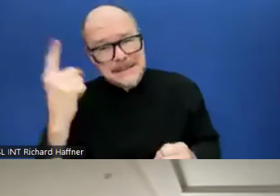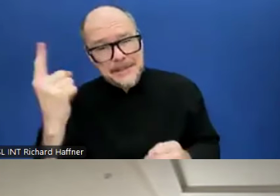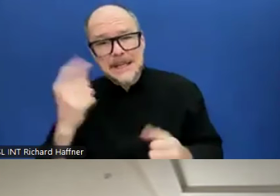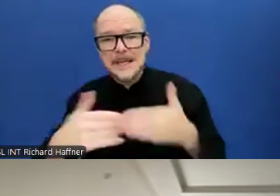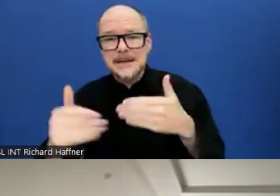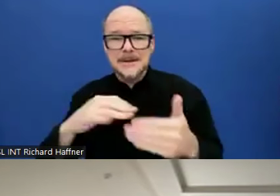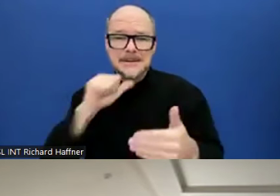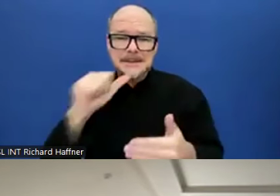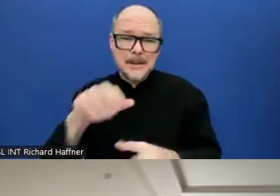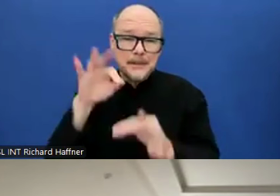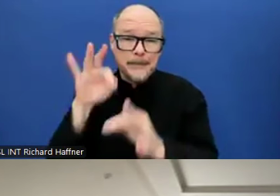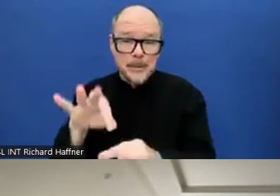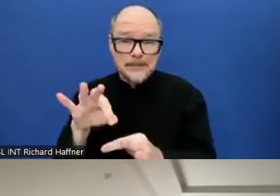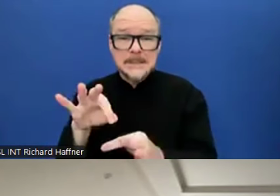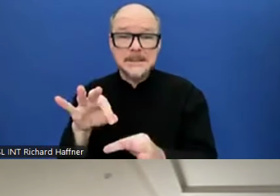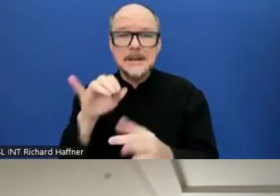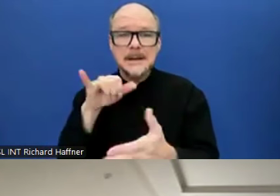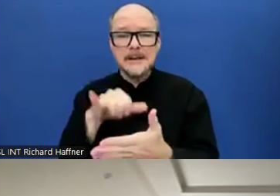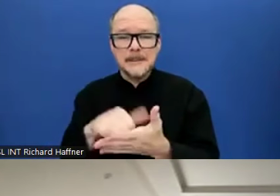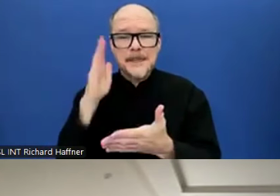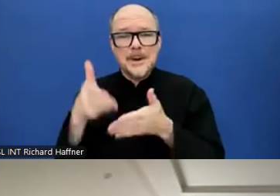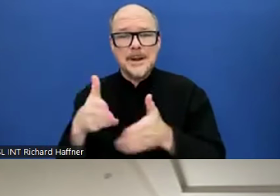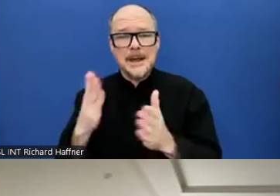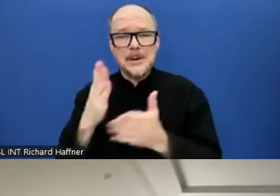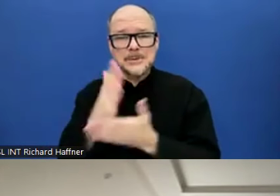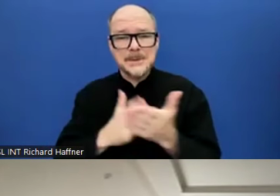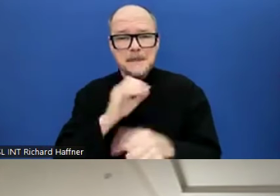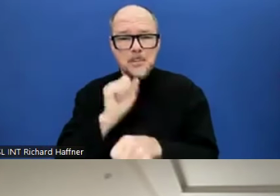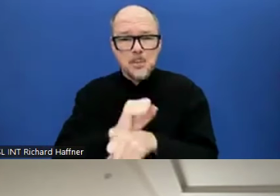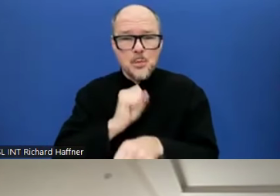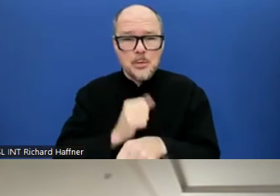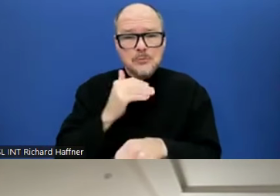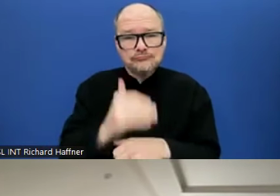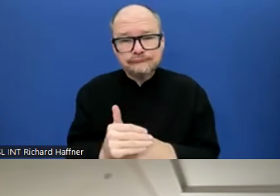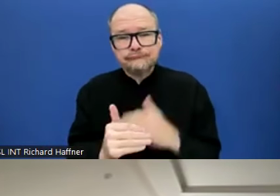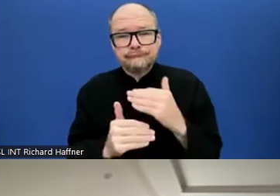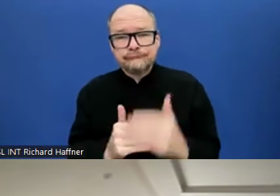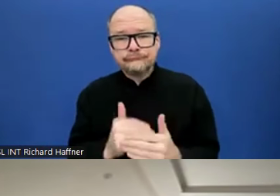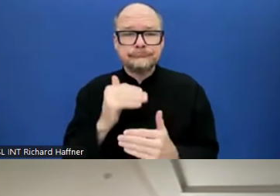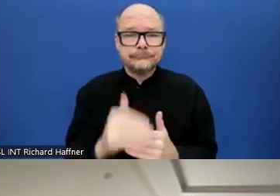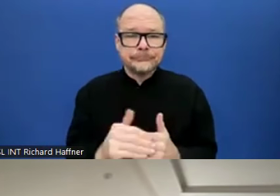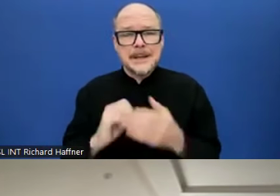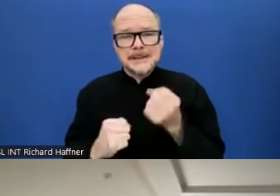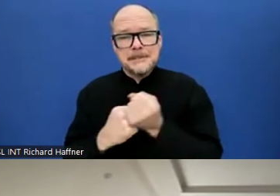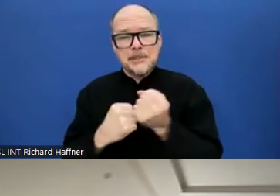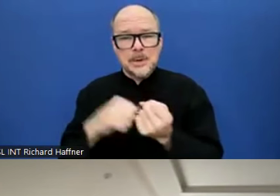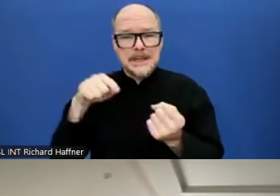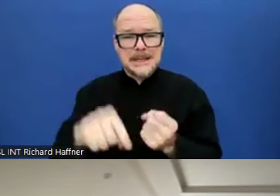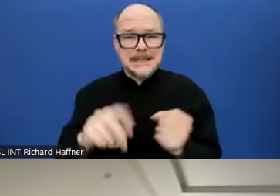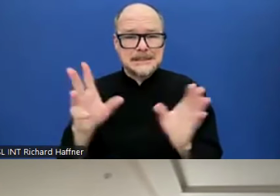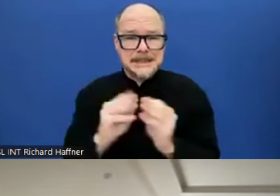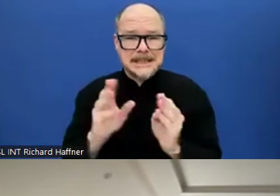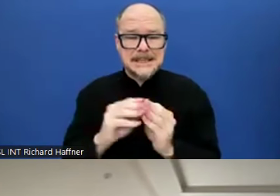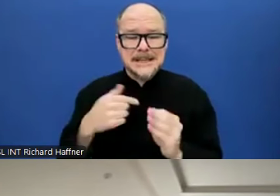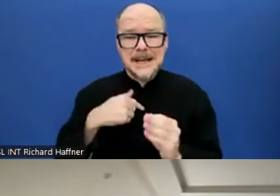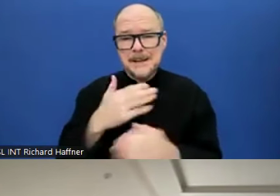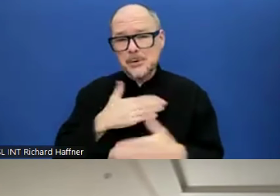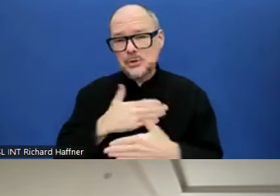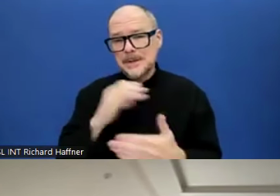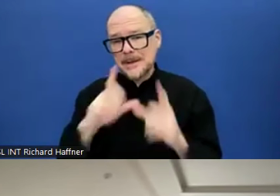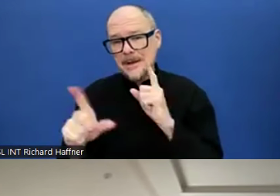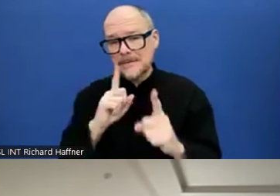perfect, that would allow some work and momentum to keep supporting these meetings. I appreciated the conversation today, and it's so